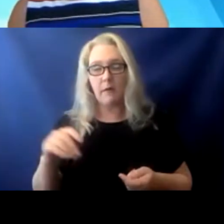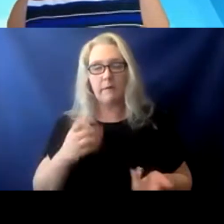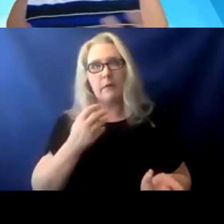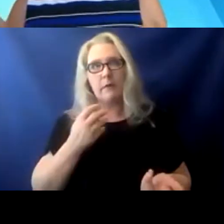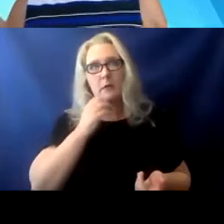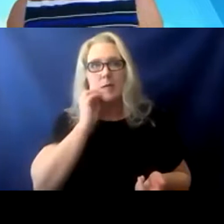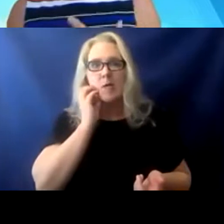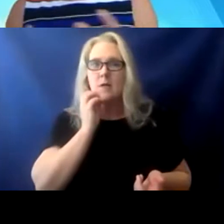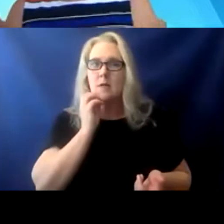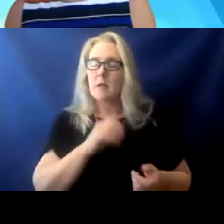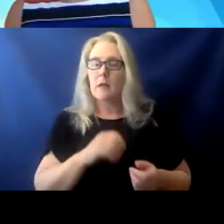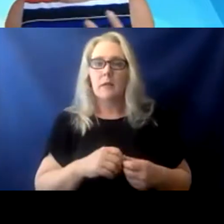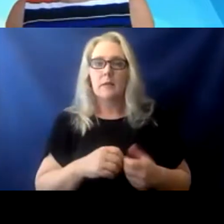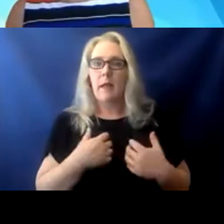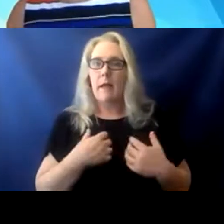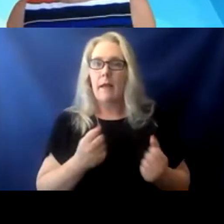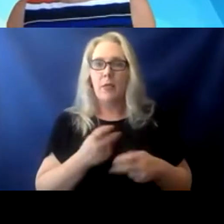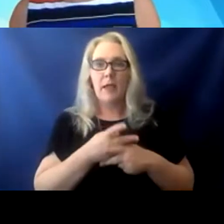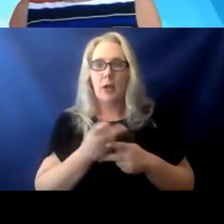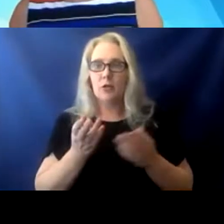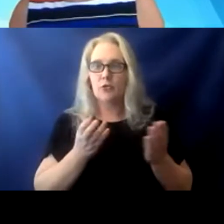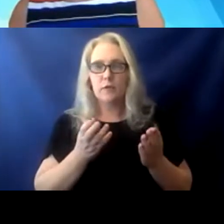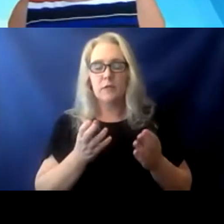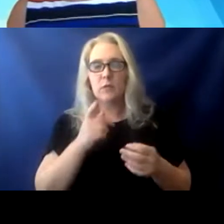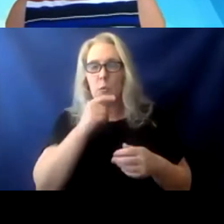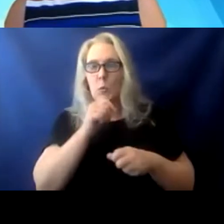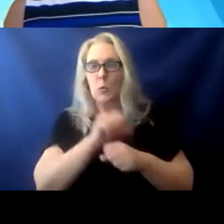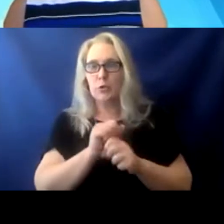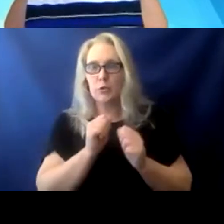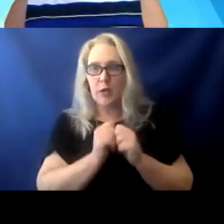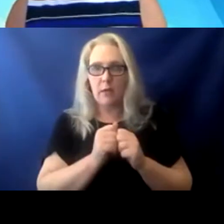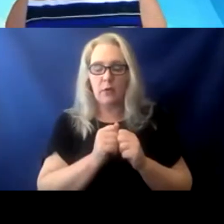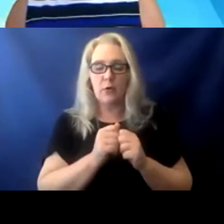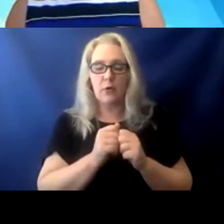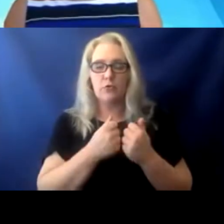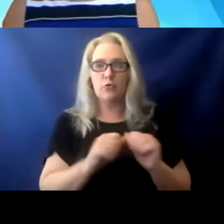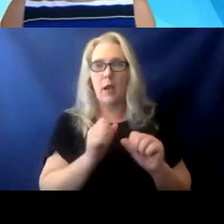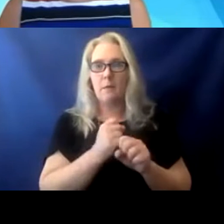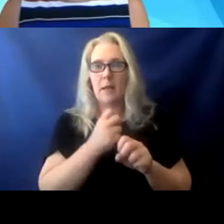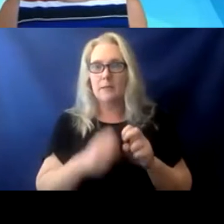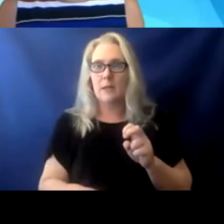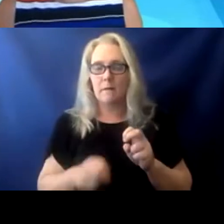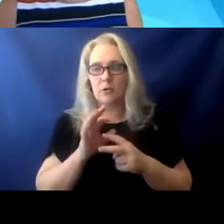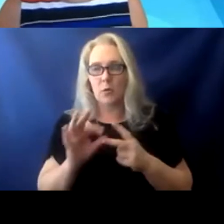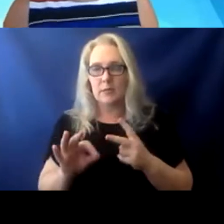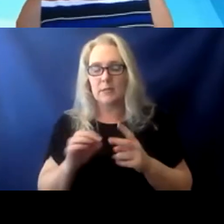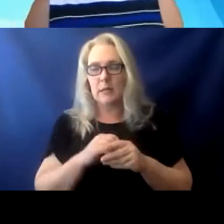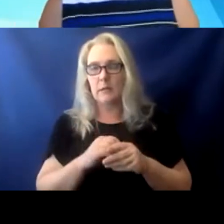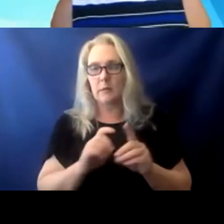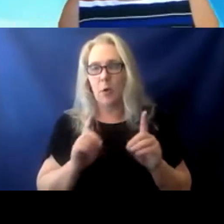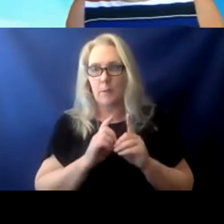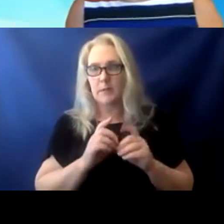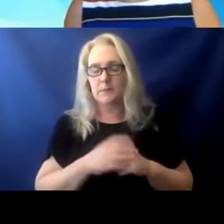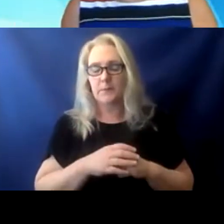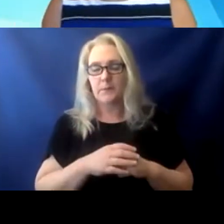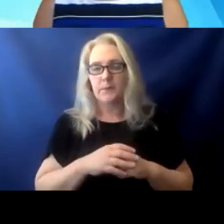commend Department of Healthcare Services and all the departments who worked together to try to make those tough choices. In our department, the Alzheimer's